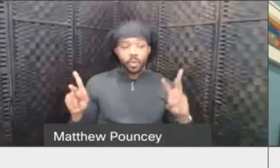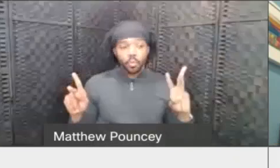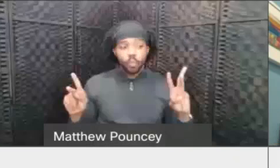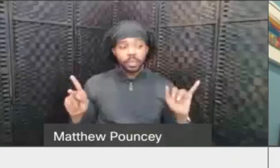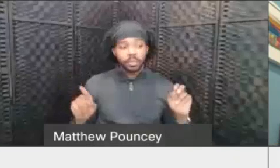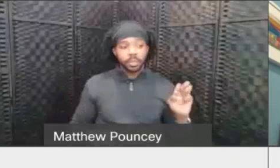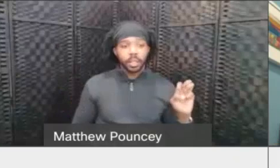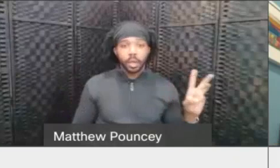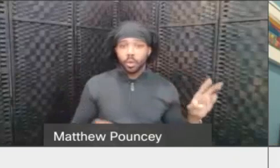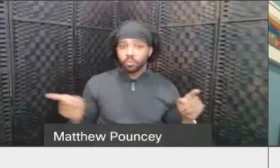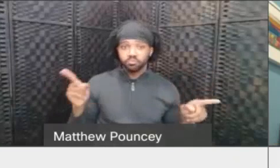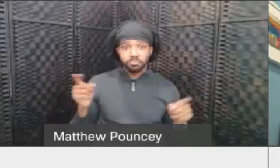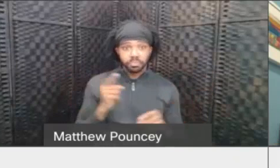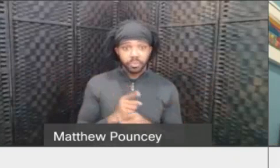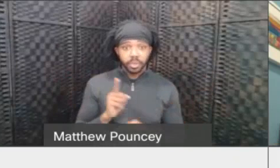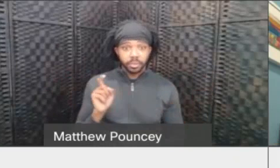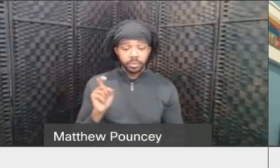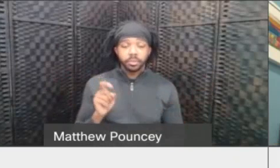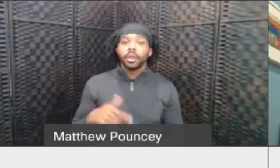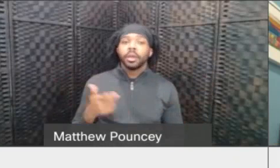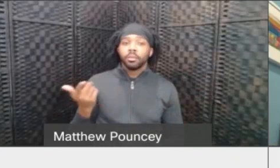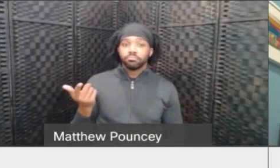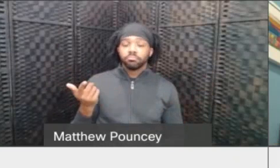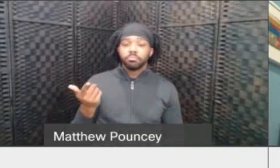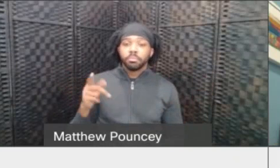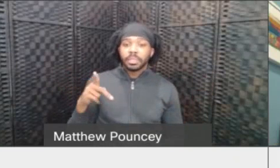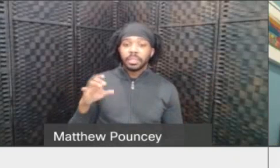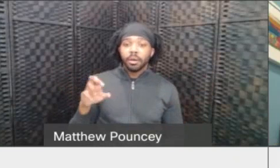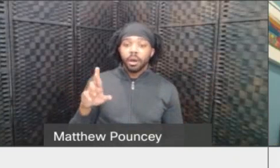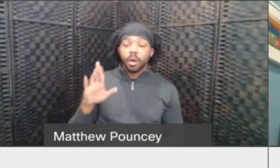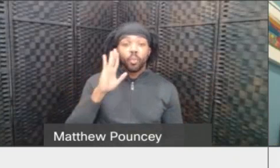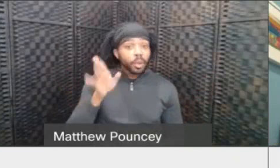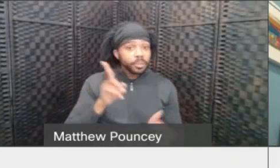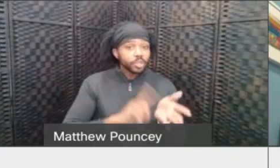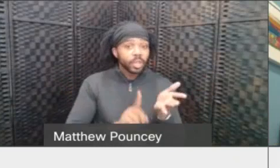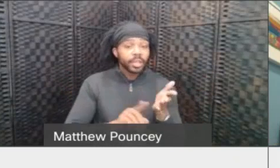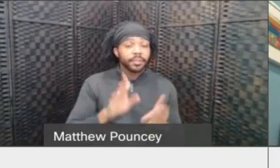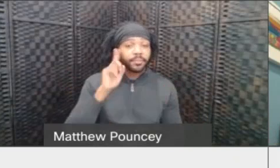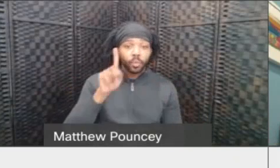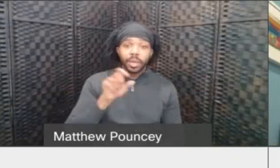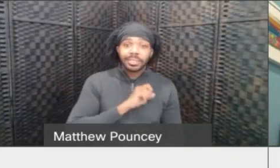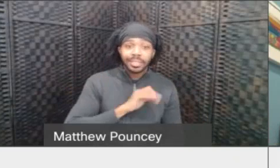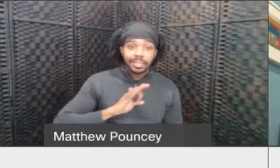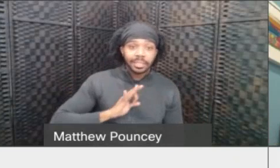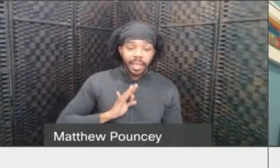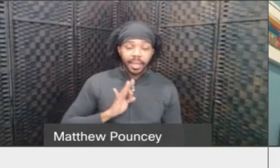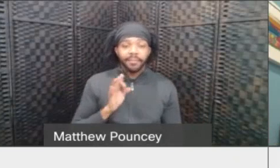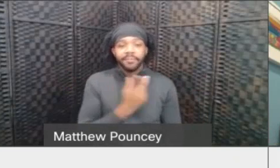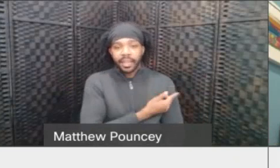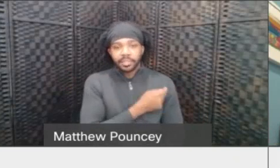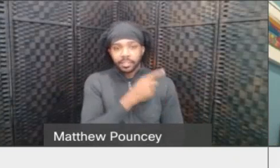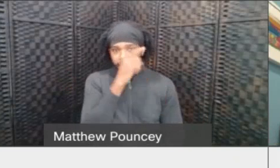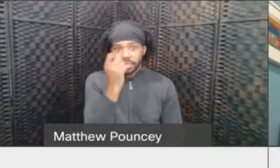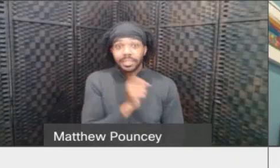at. They will be checking staff vaccinations because the